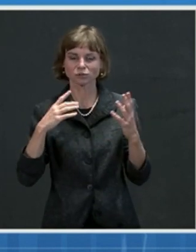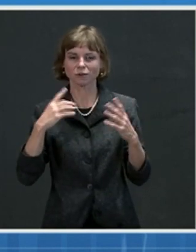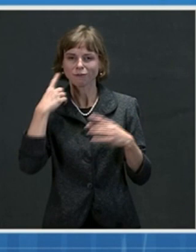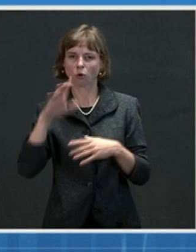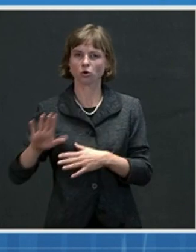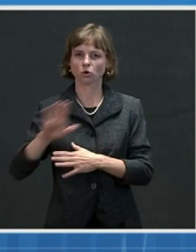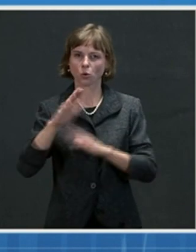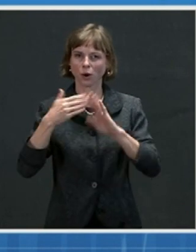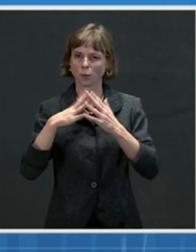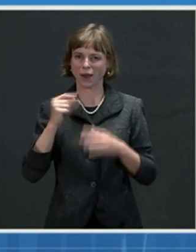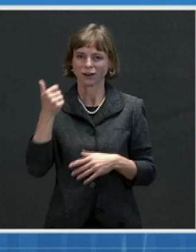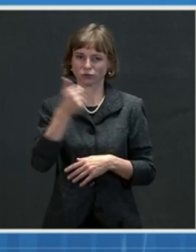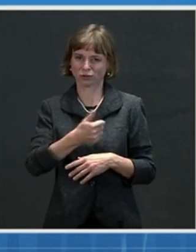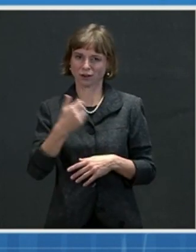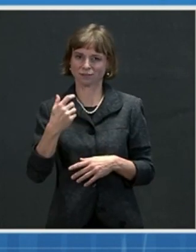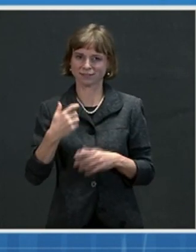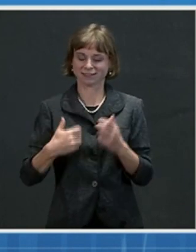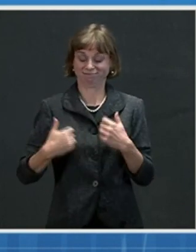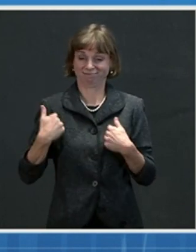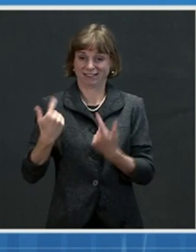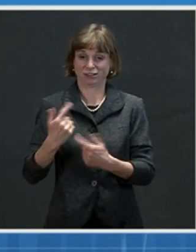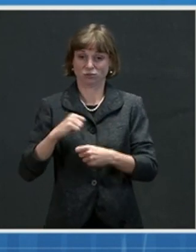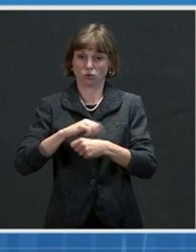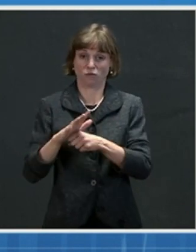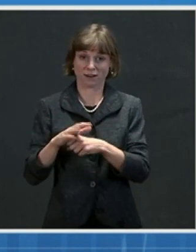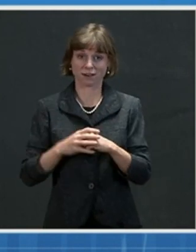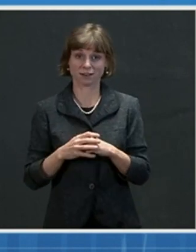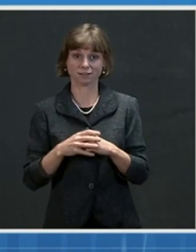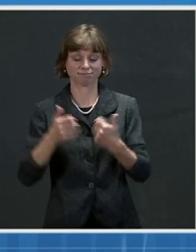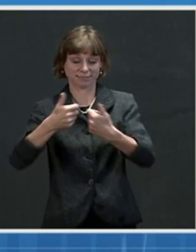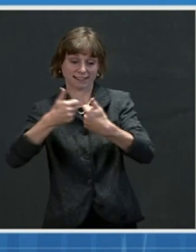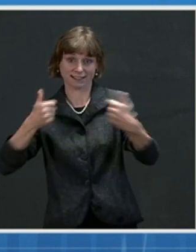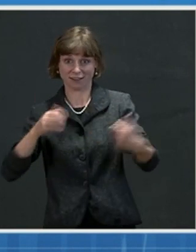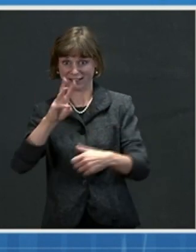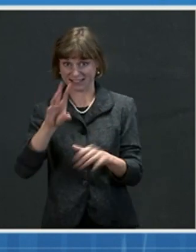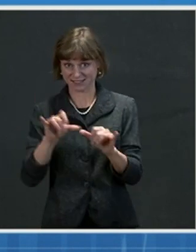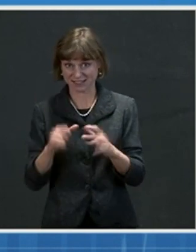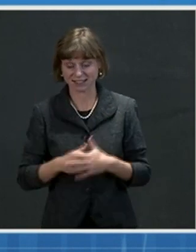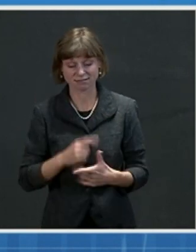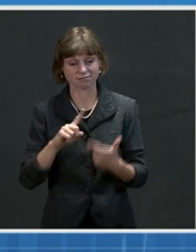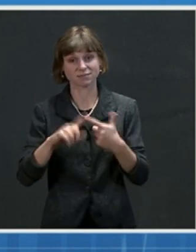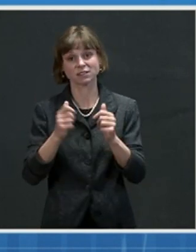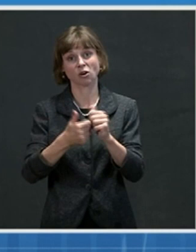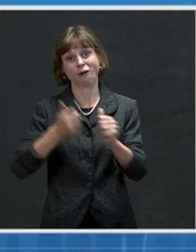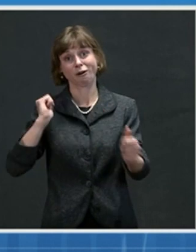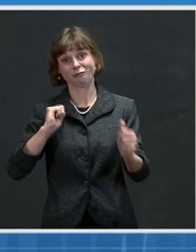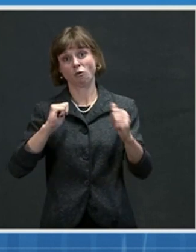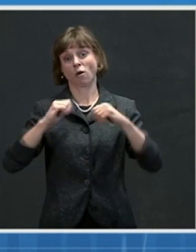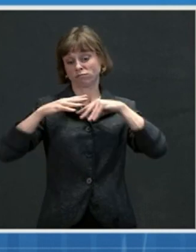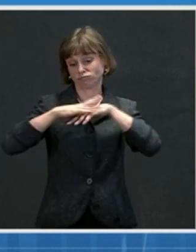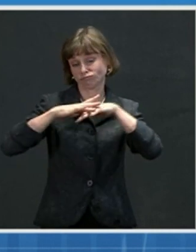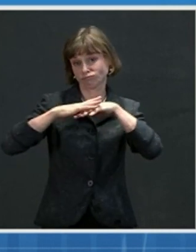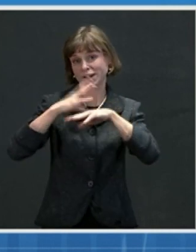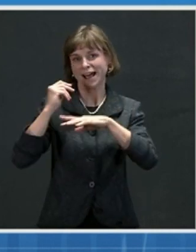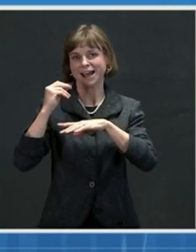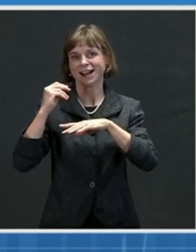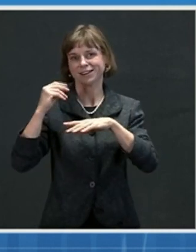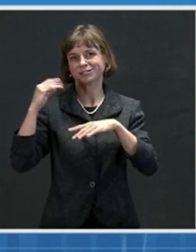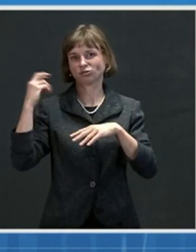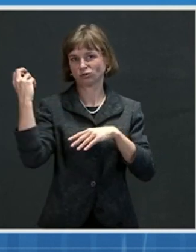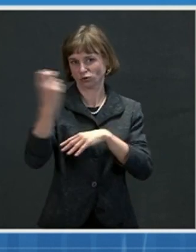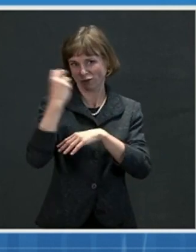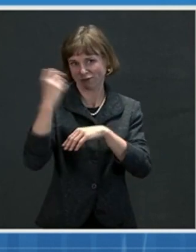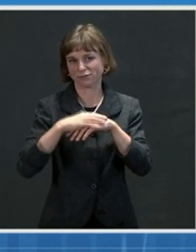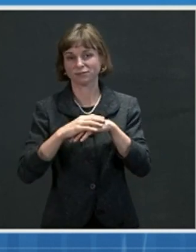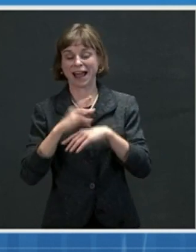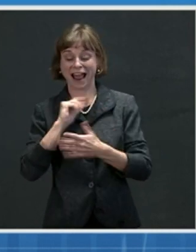COVID-19. Stay at least 6 feet apart from other people you don't live with, avoid crowds and travel, and wash your hands often.